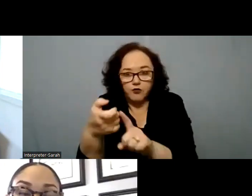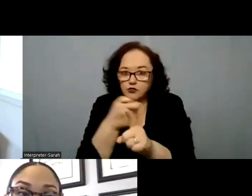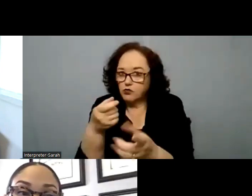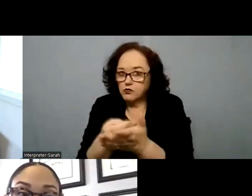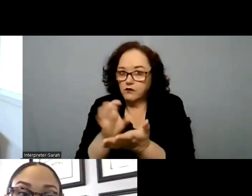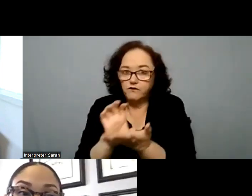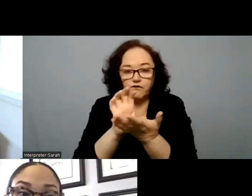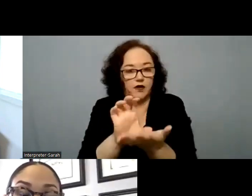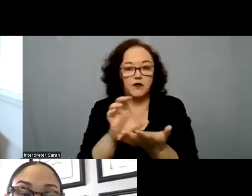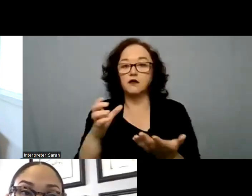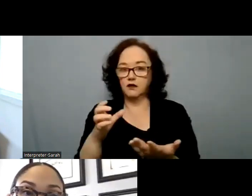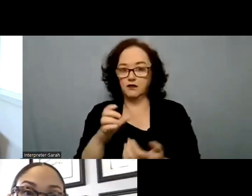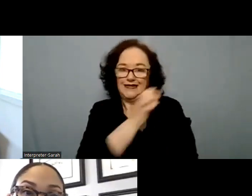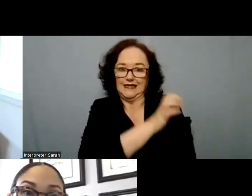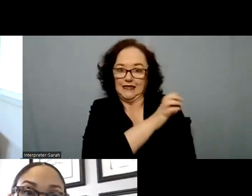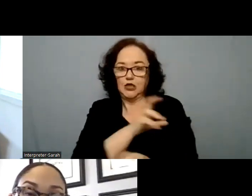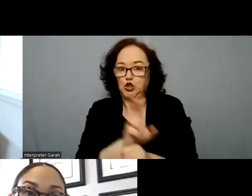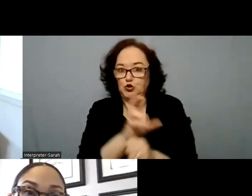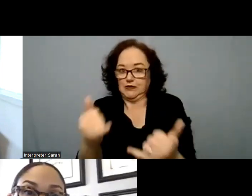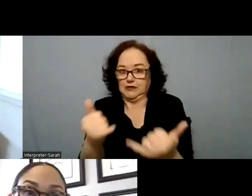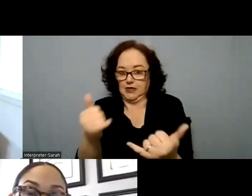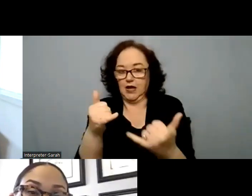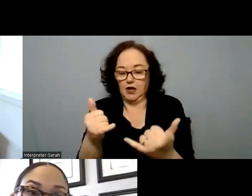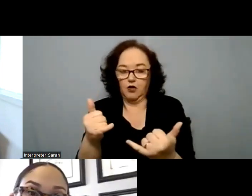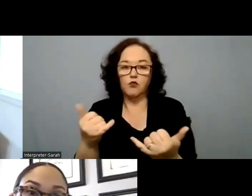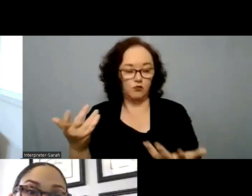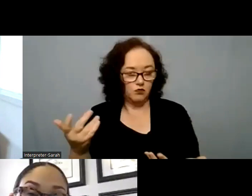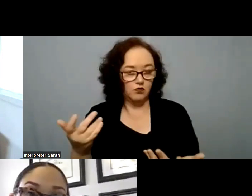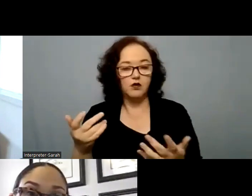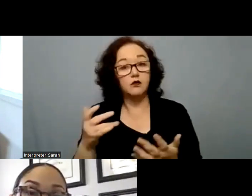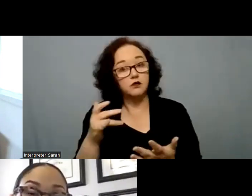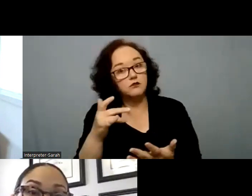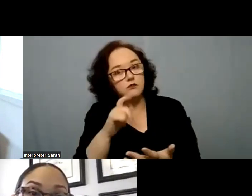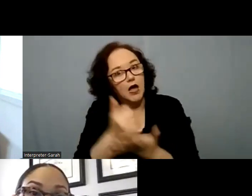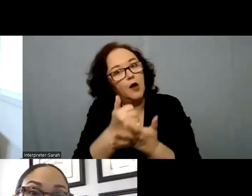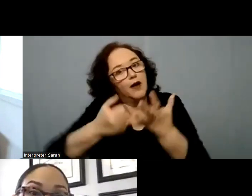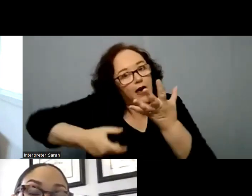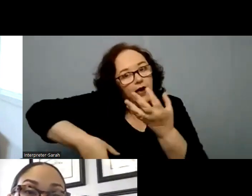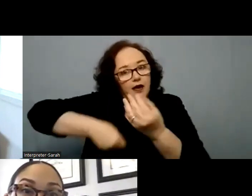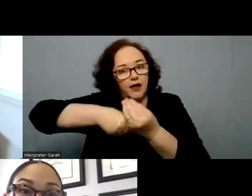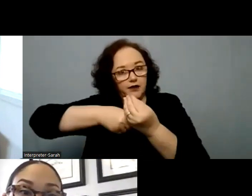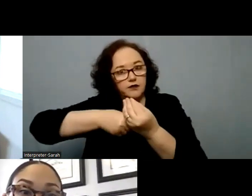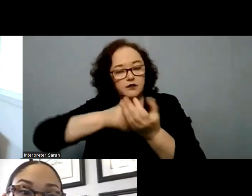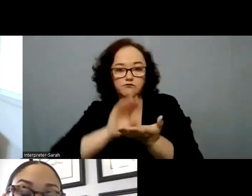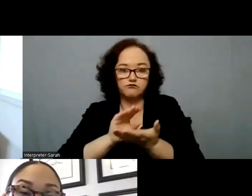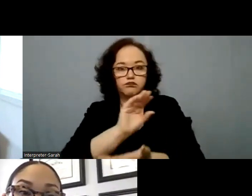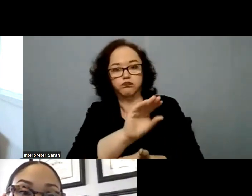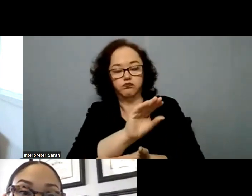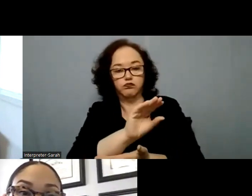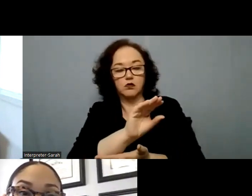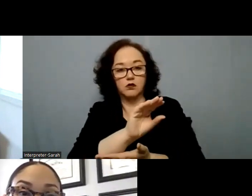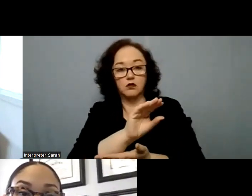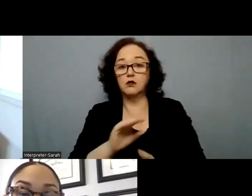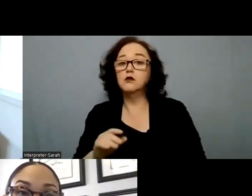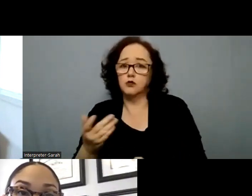currently utilize and have access to. So it's a helpful addition. And we would expect that clinics still utilize